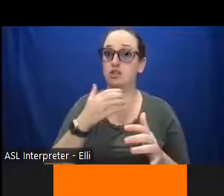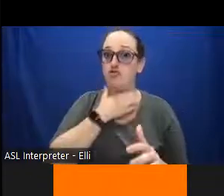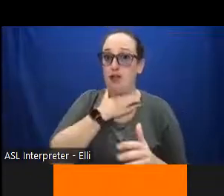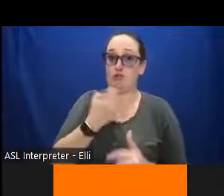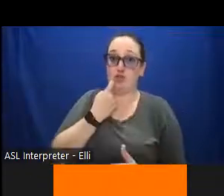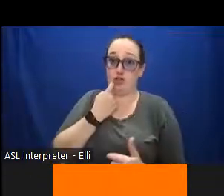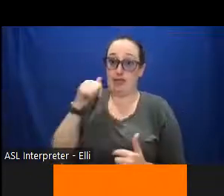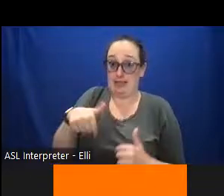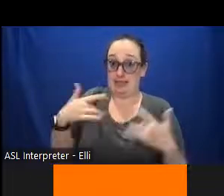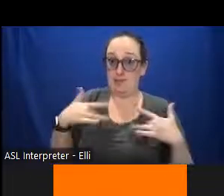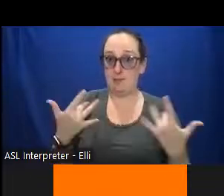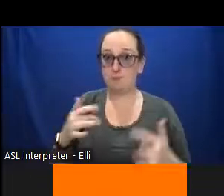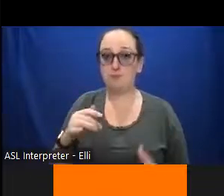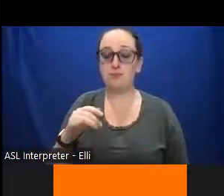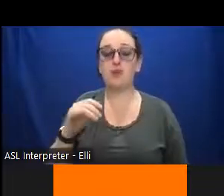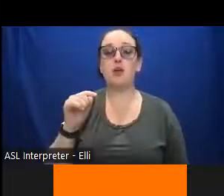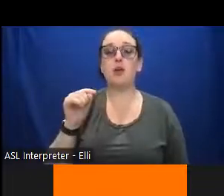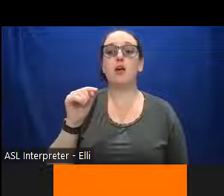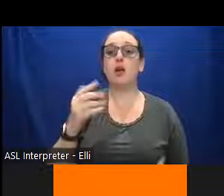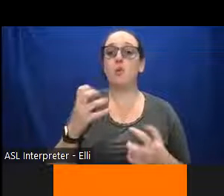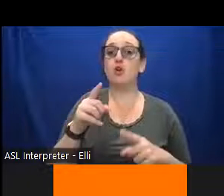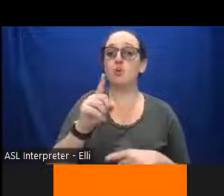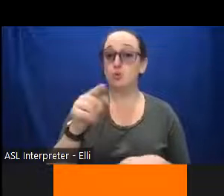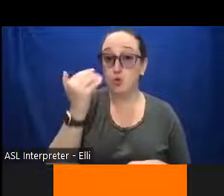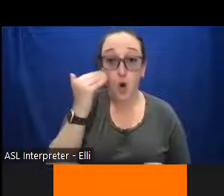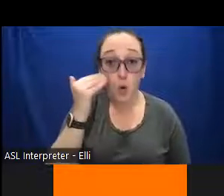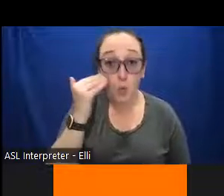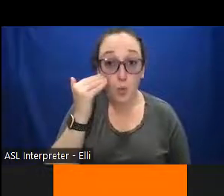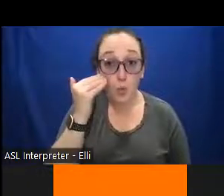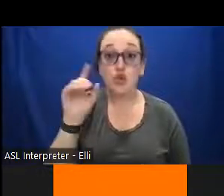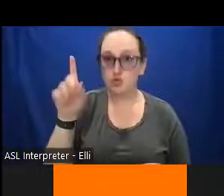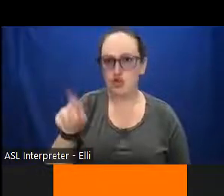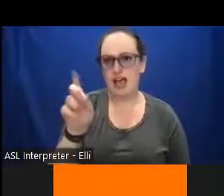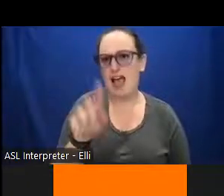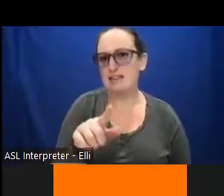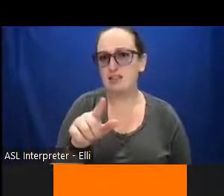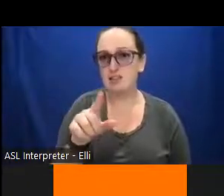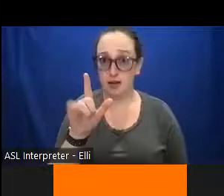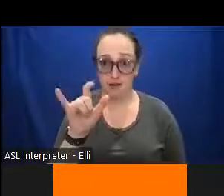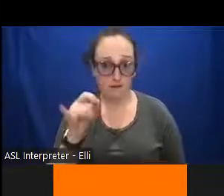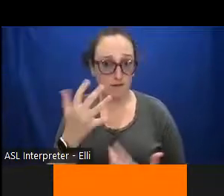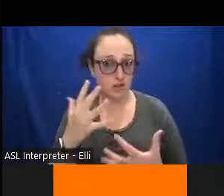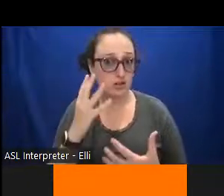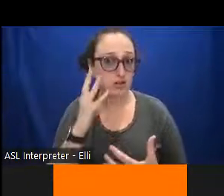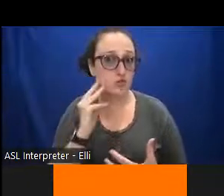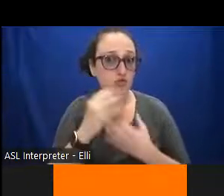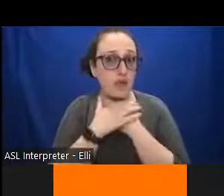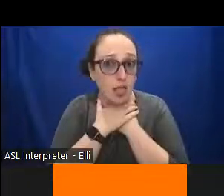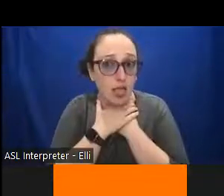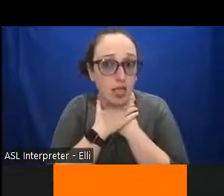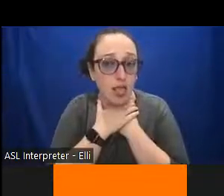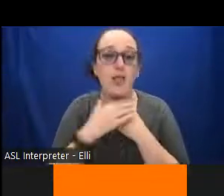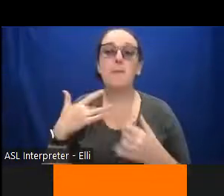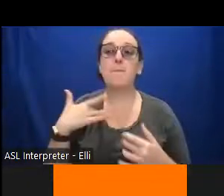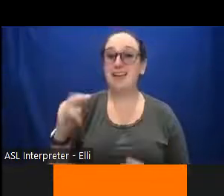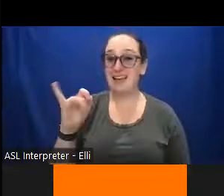responding to someone who's been sexually assaulted knows that they should ask this question if they have been strangled, because it's not something that people typically will